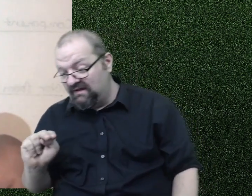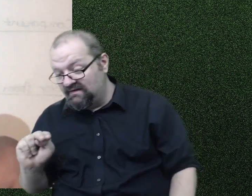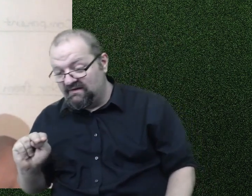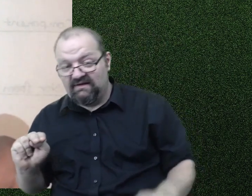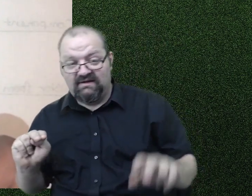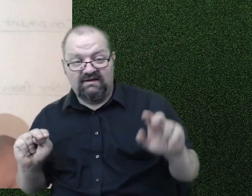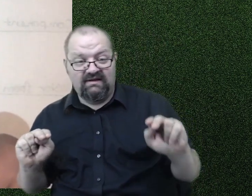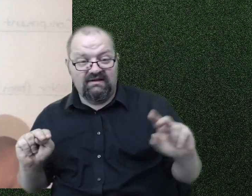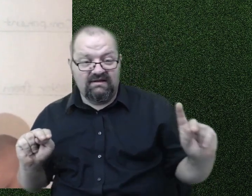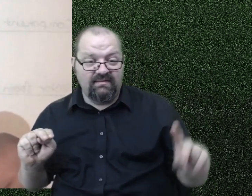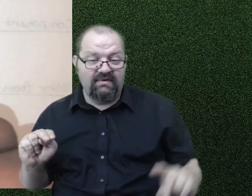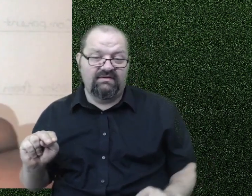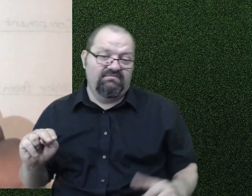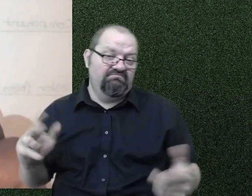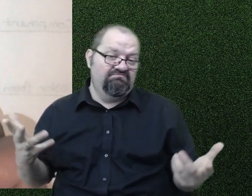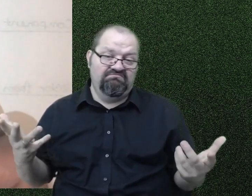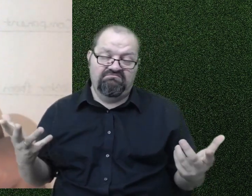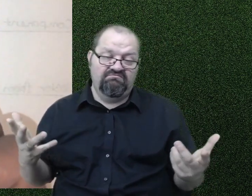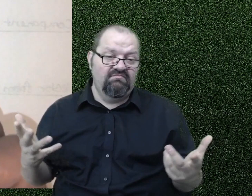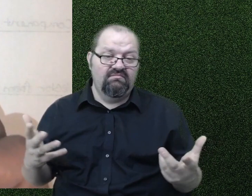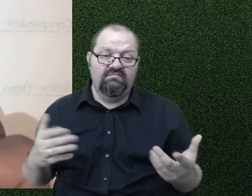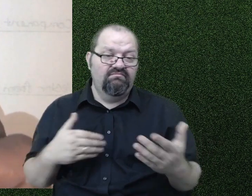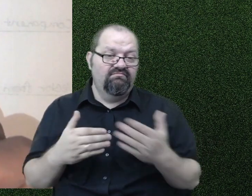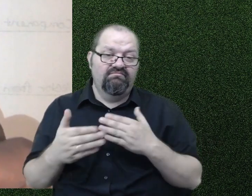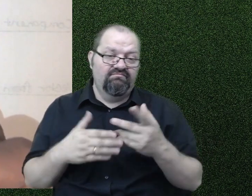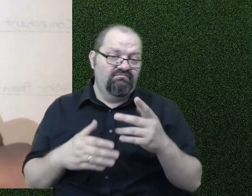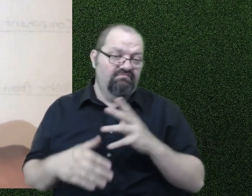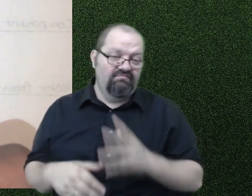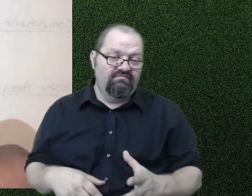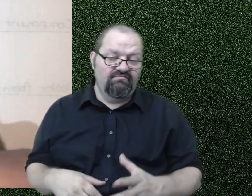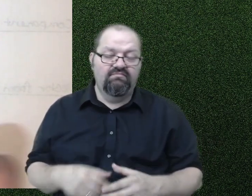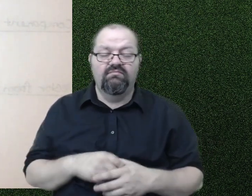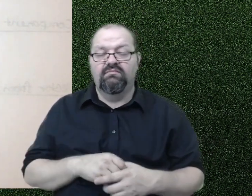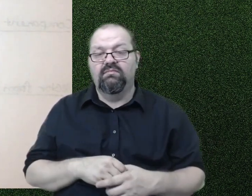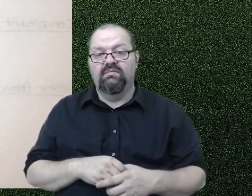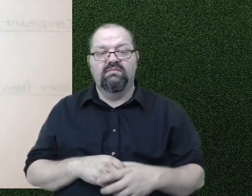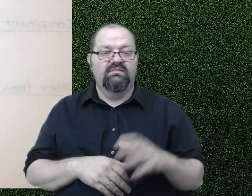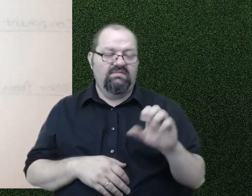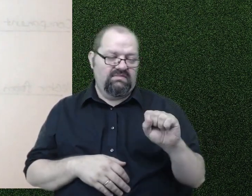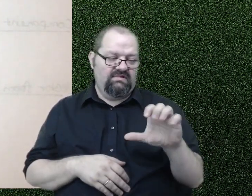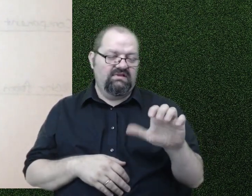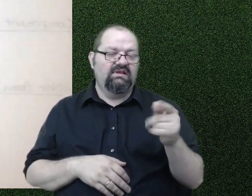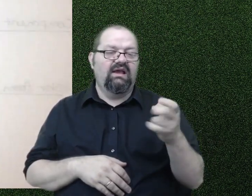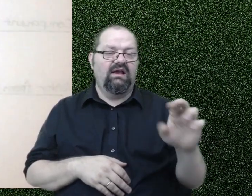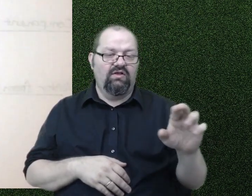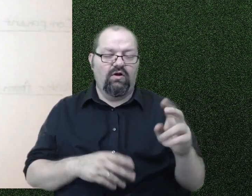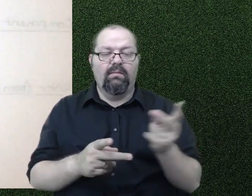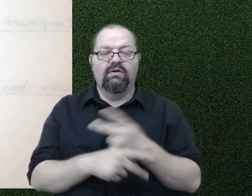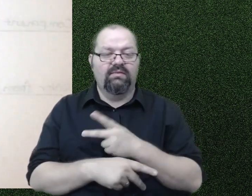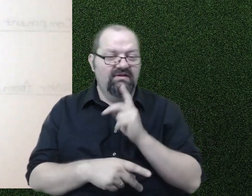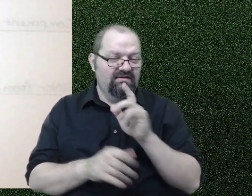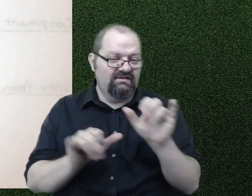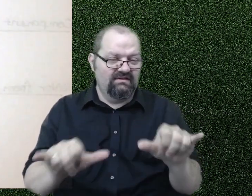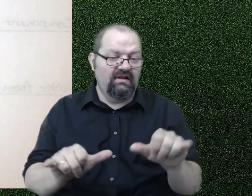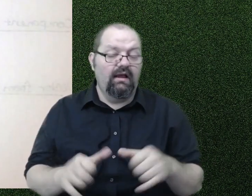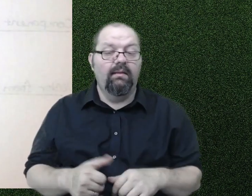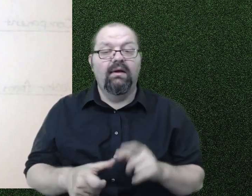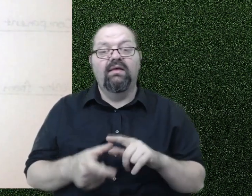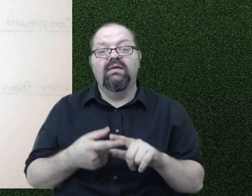could have 5 dimensions. That'd be fine. Scalar multiplication is the same. We also have standard unit